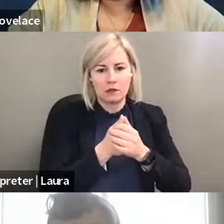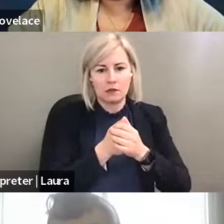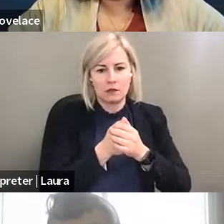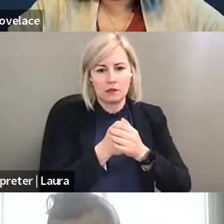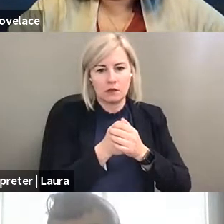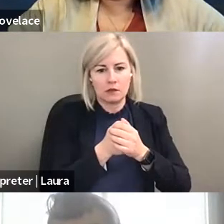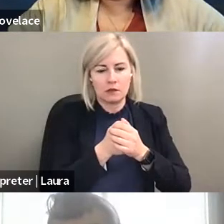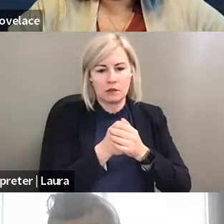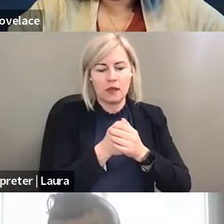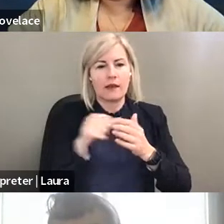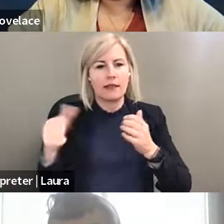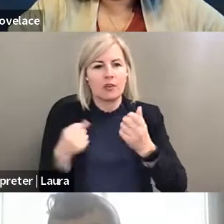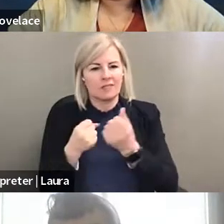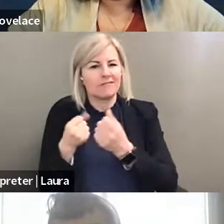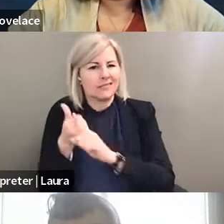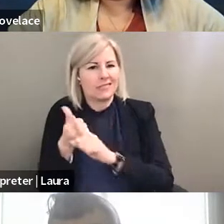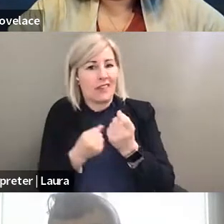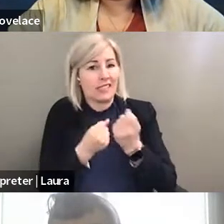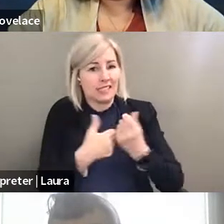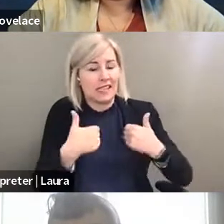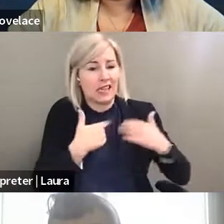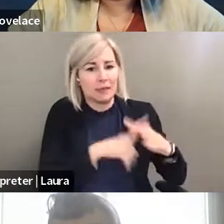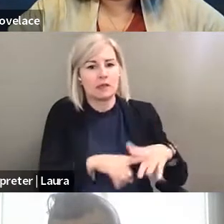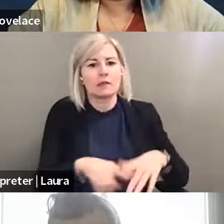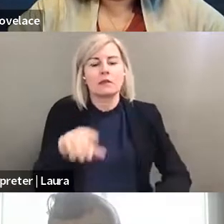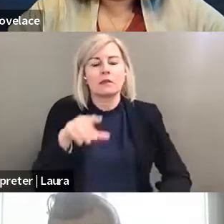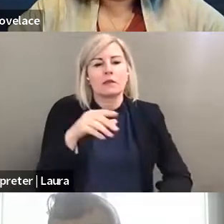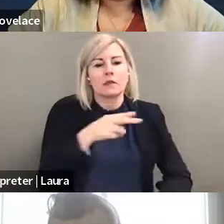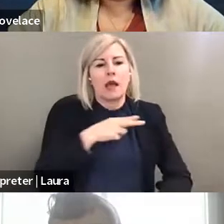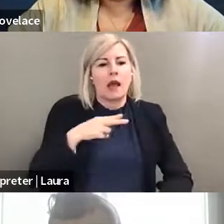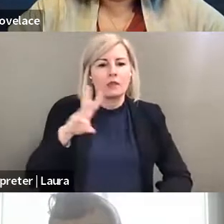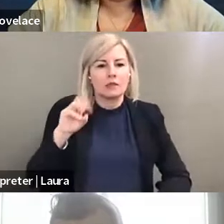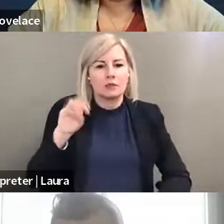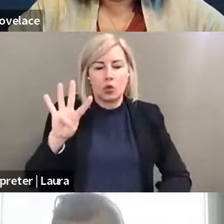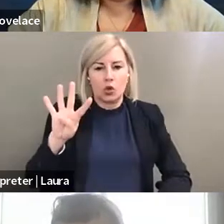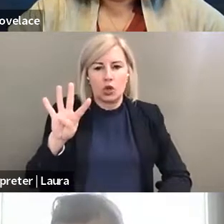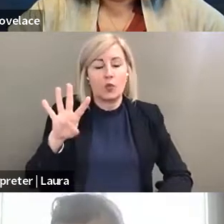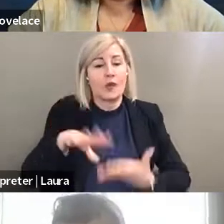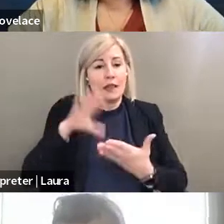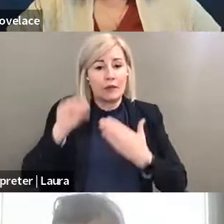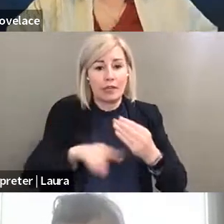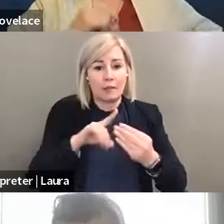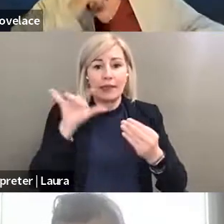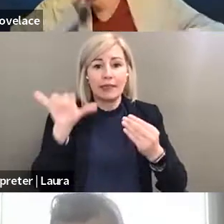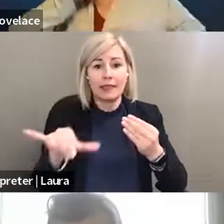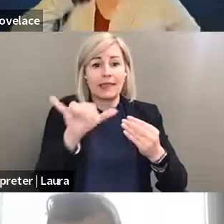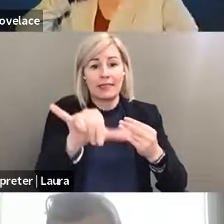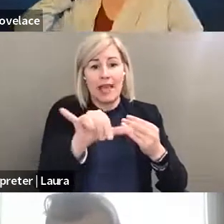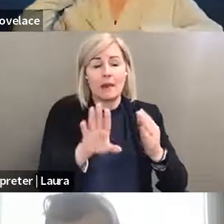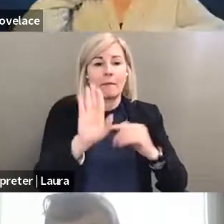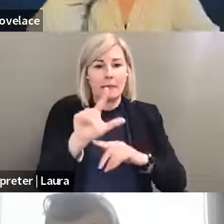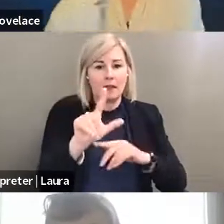self-advocacy. House File 604, we learned, Bill, didn't we, during one of our capital snapshots, that that bill had been